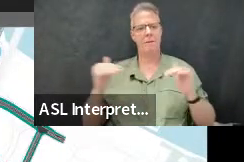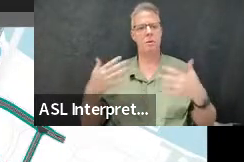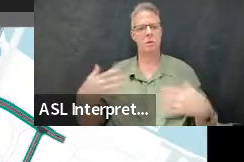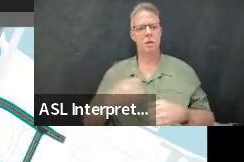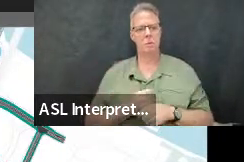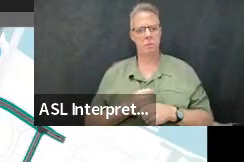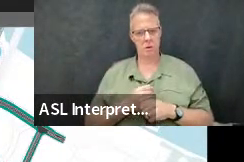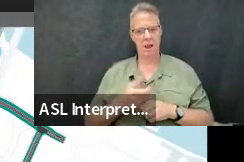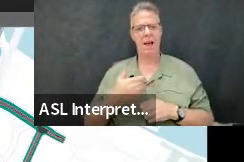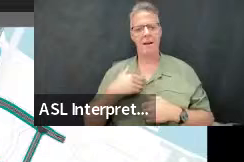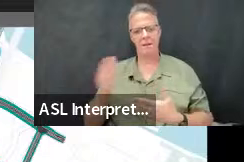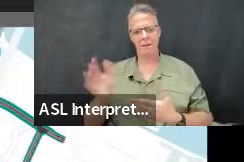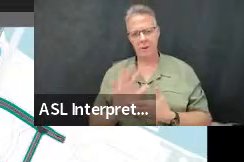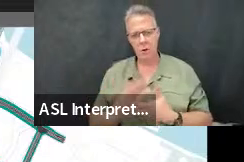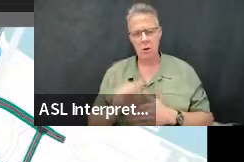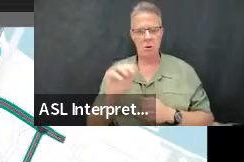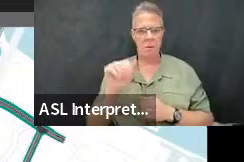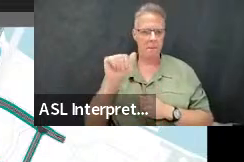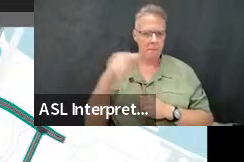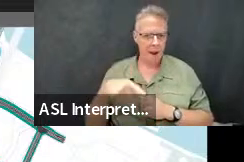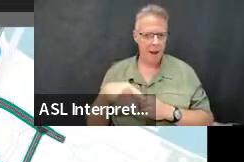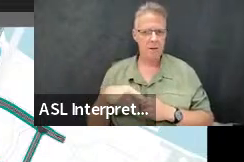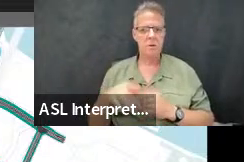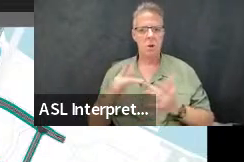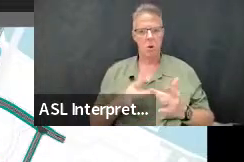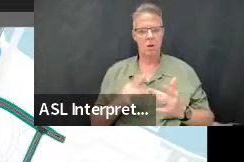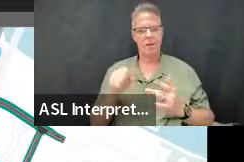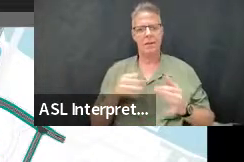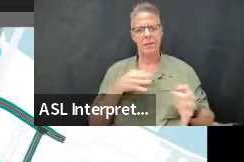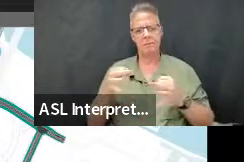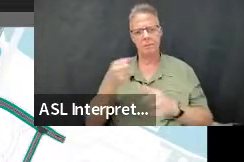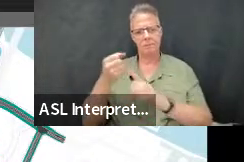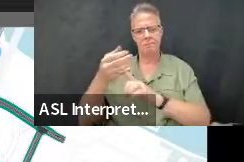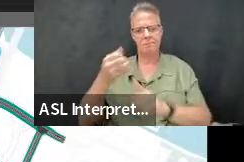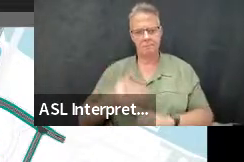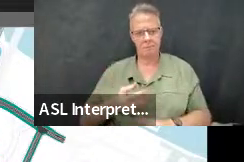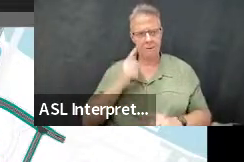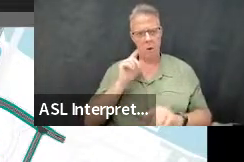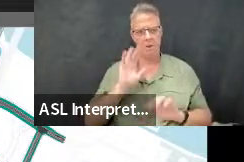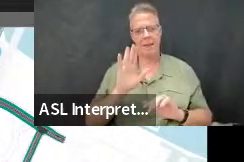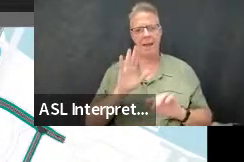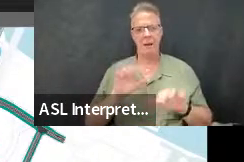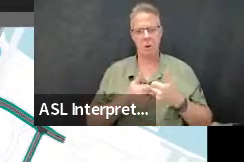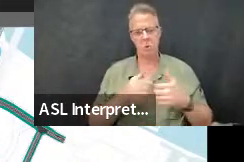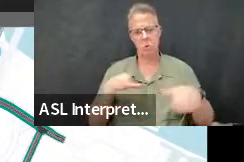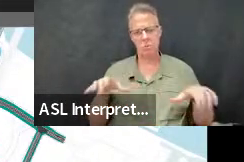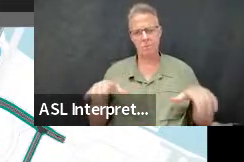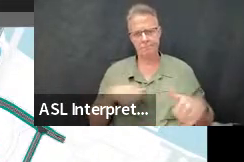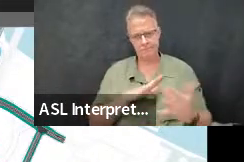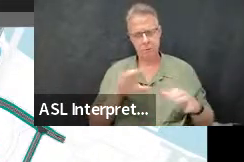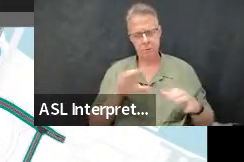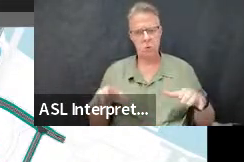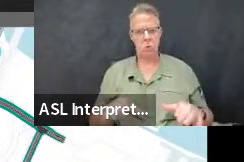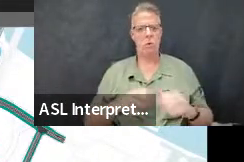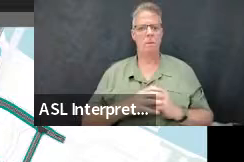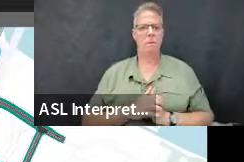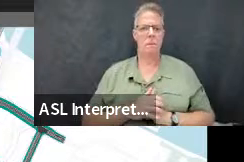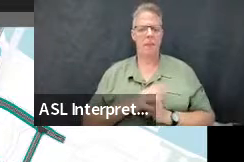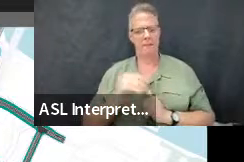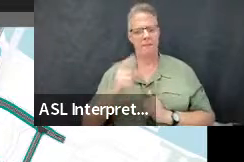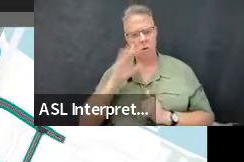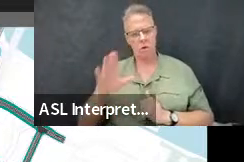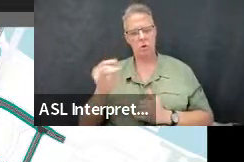do have videos and maps online to talk about each of these movements that we have available along with the draft